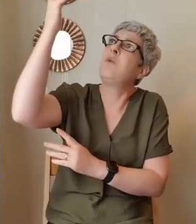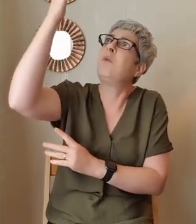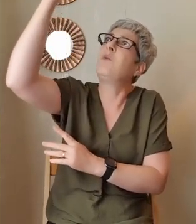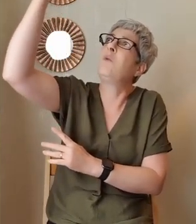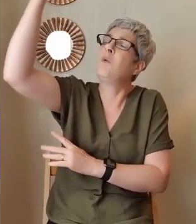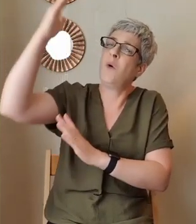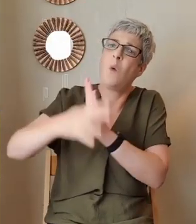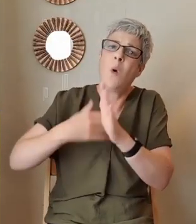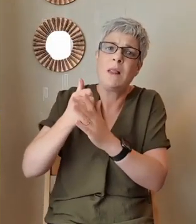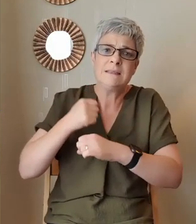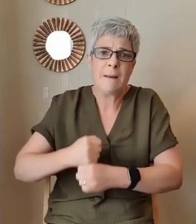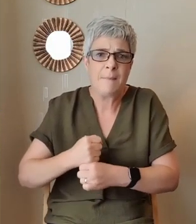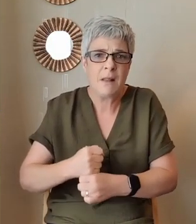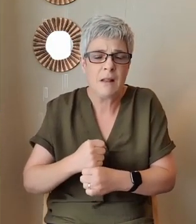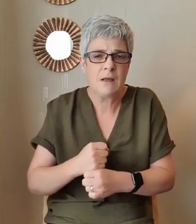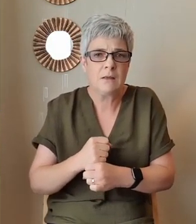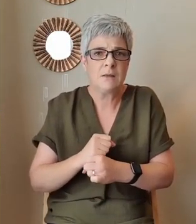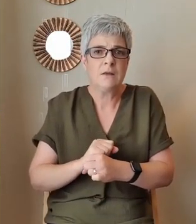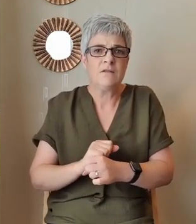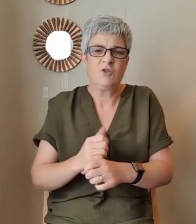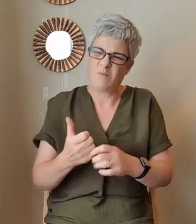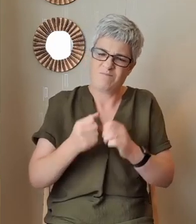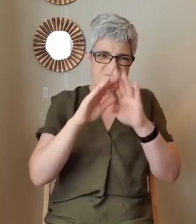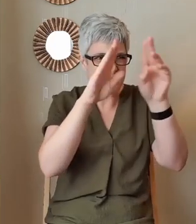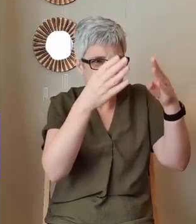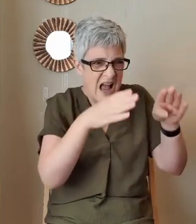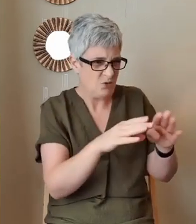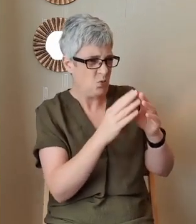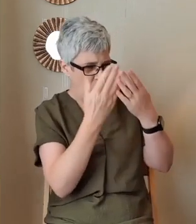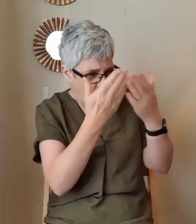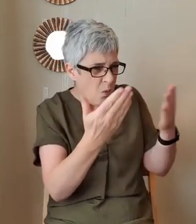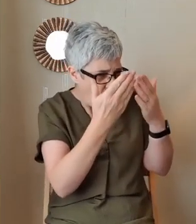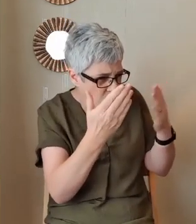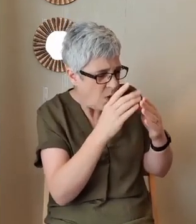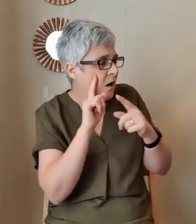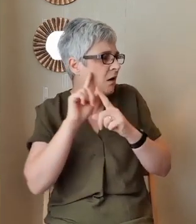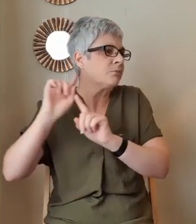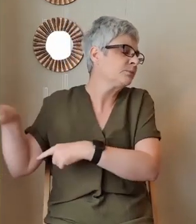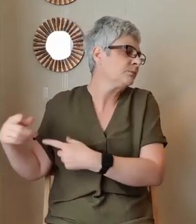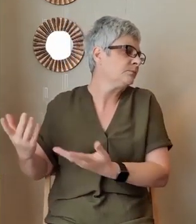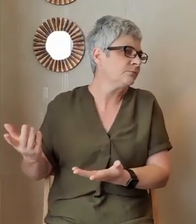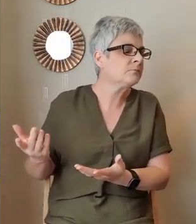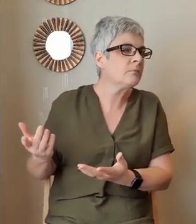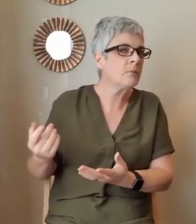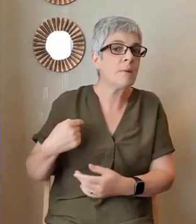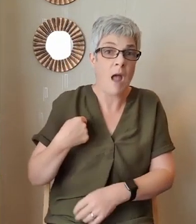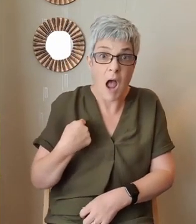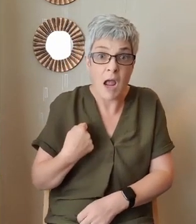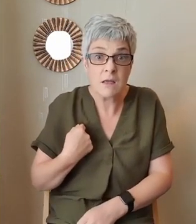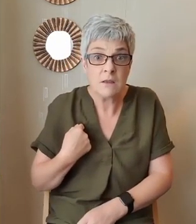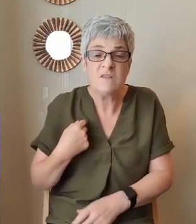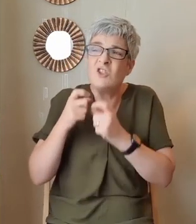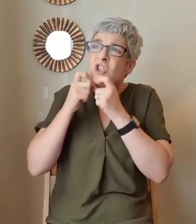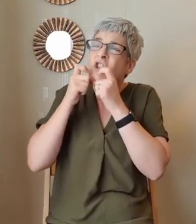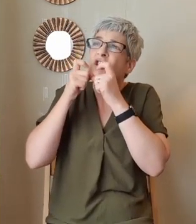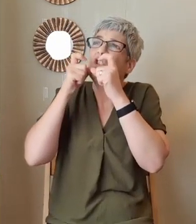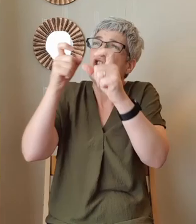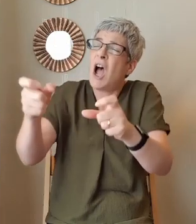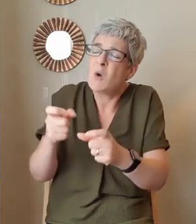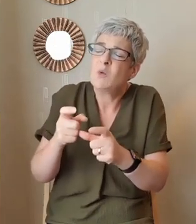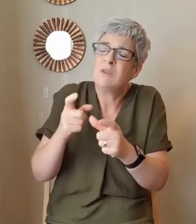temple. Those who cling to worthless idols turn away from God's love for them, but I, with shouts